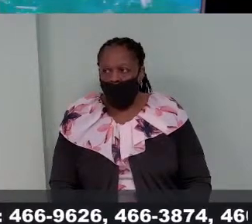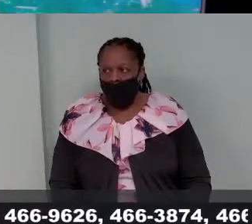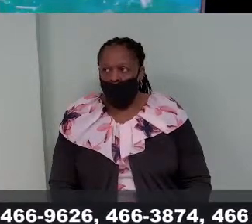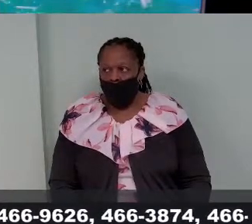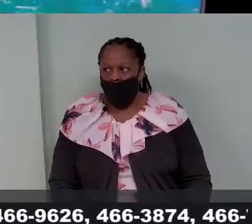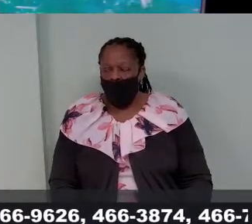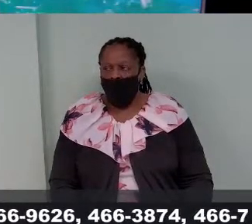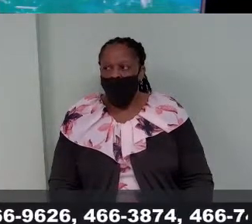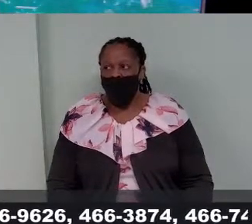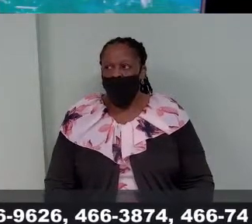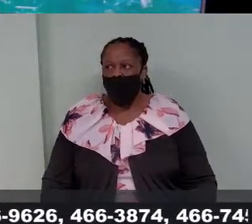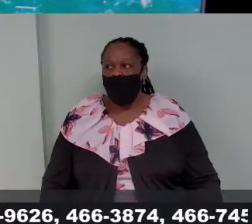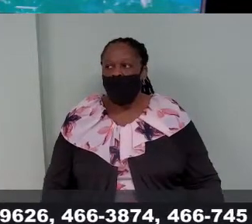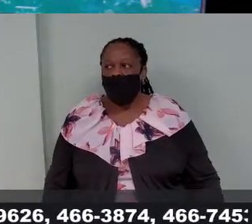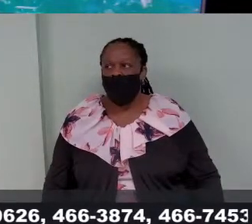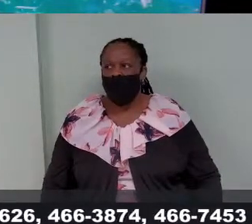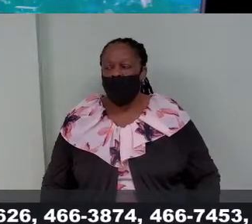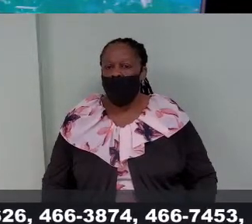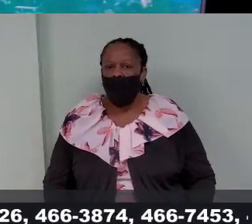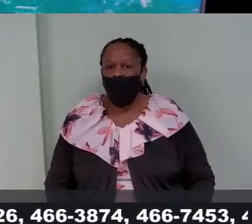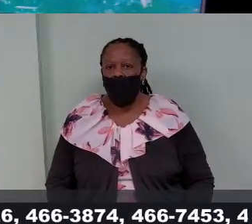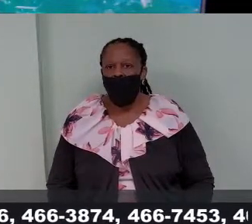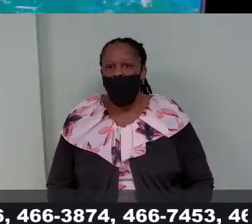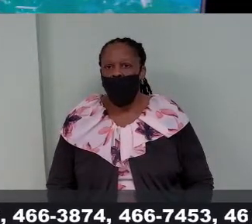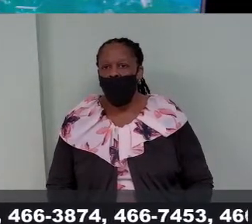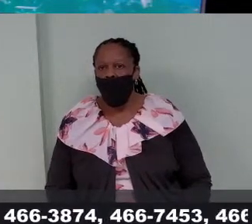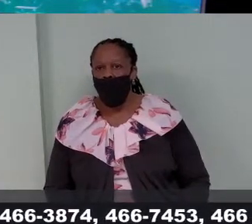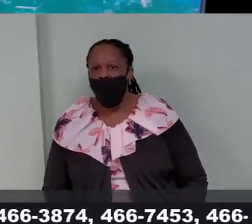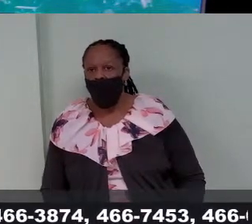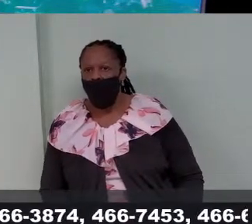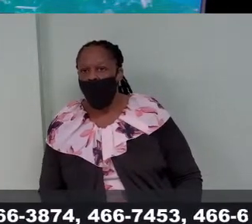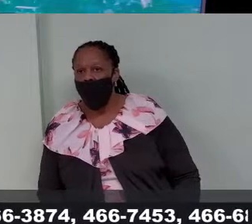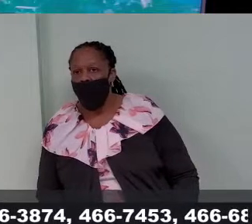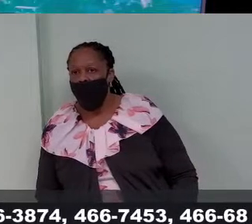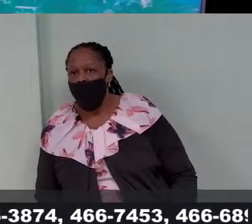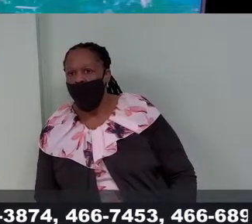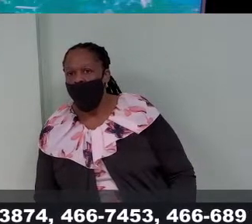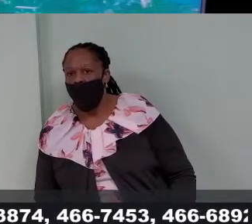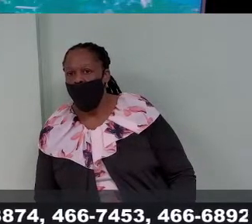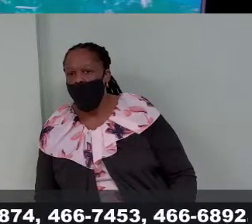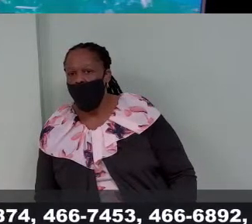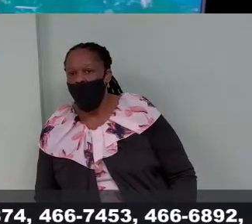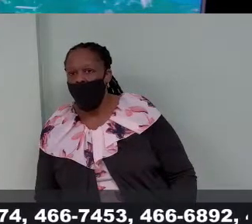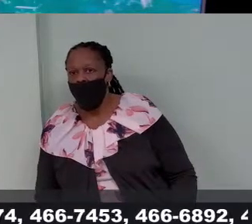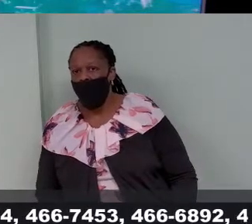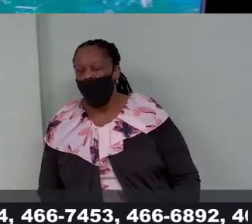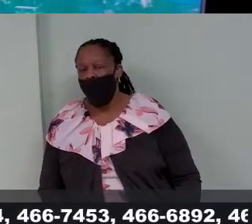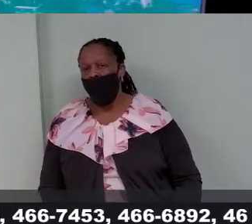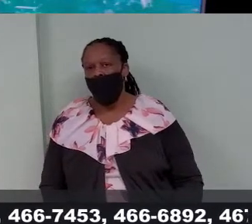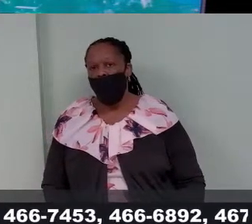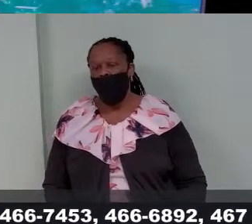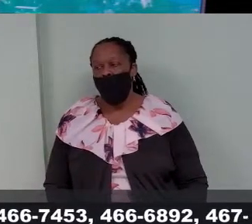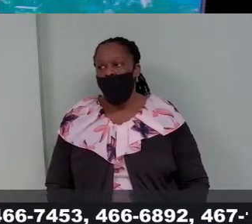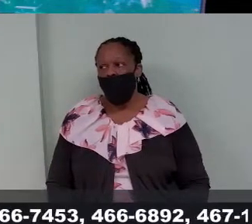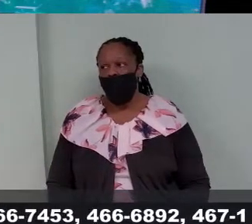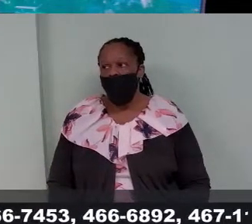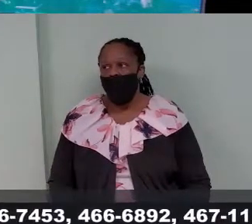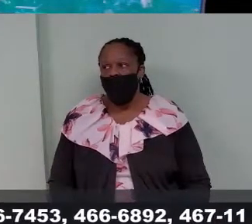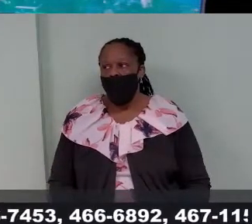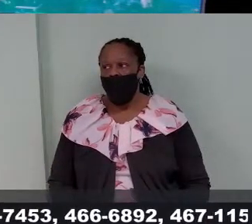Thank you, Dr. Wilkinson. This next question has to do with the vaccine. With a